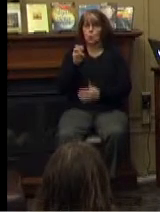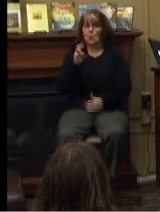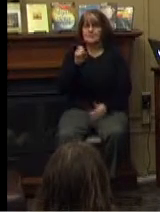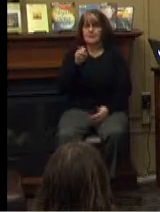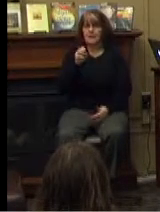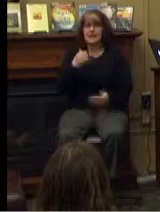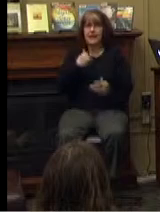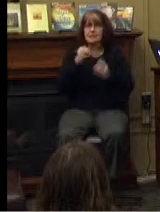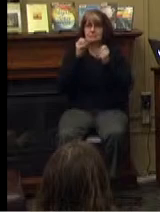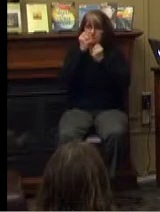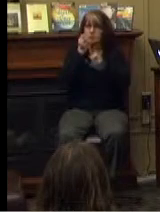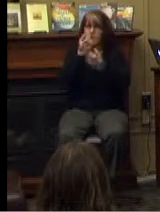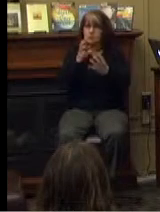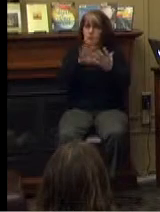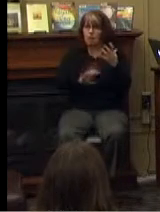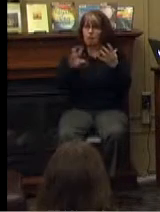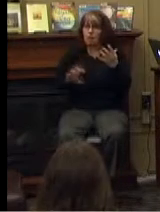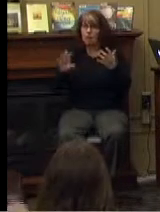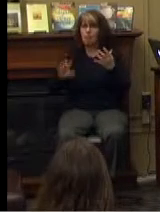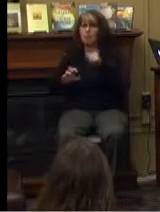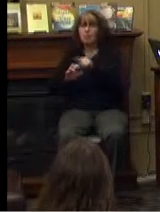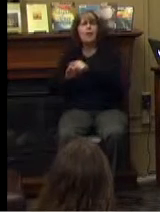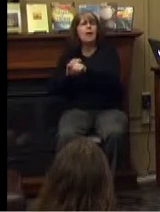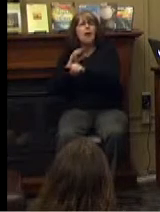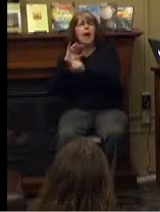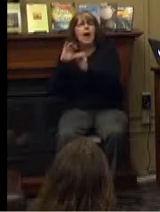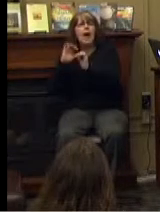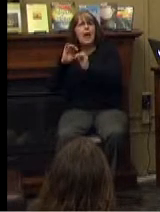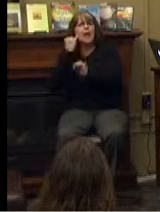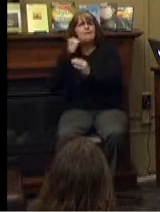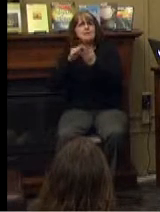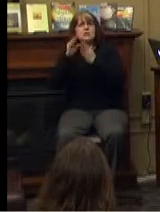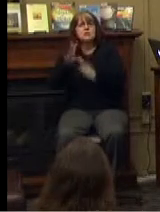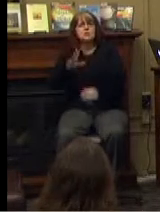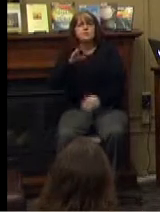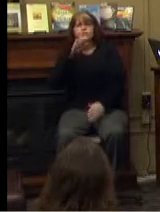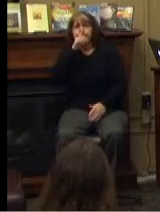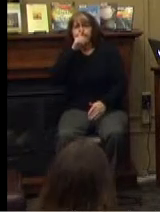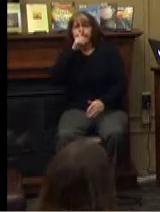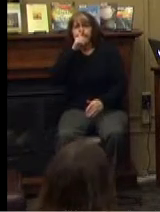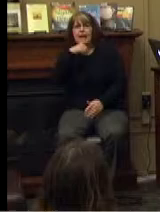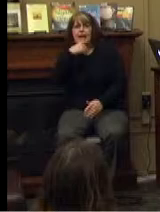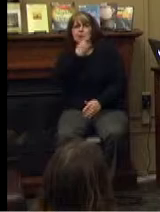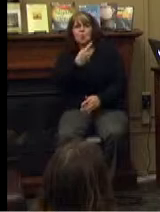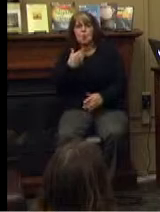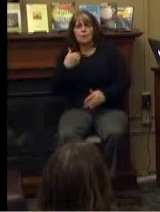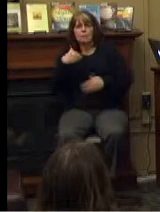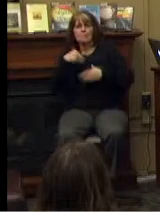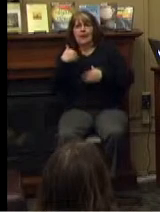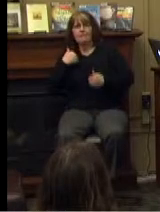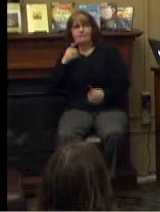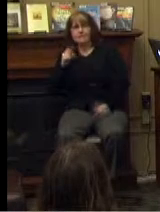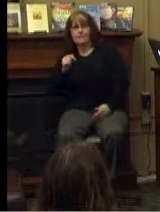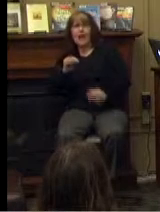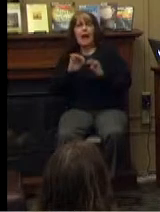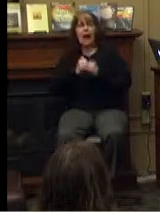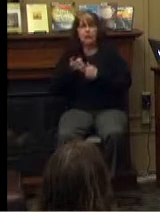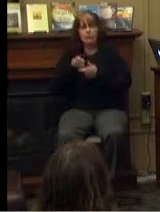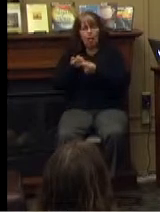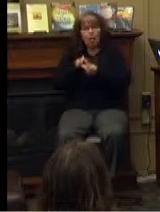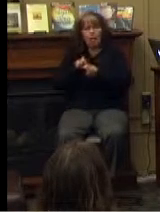any? How do you get the students that don't report a disability to report it? So here's one of the things that I do. I